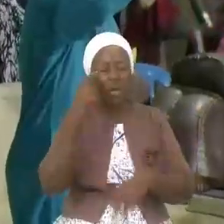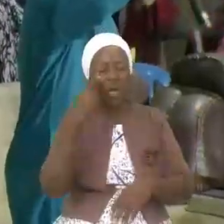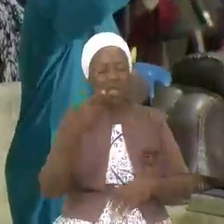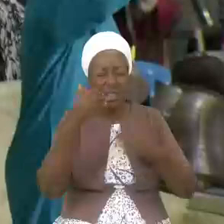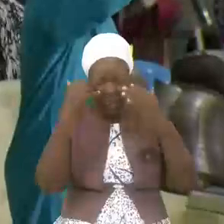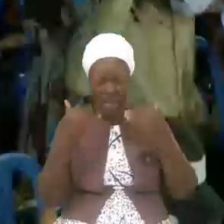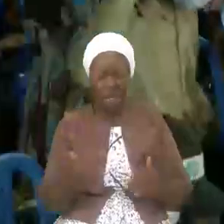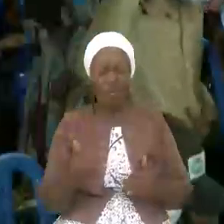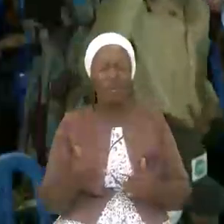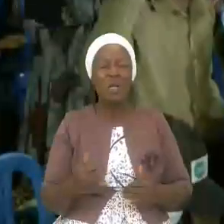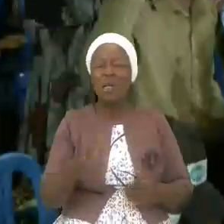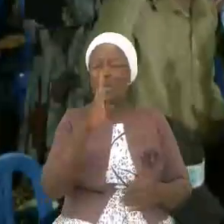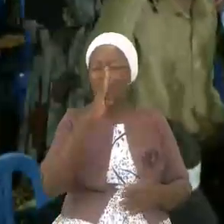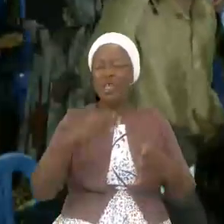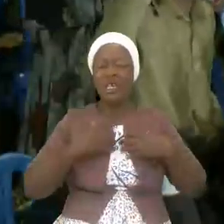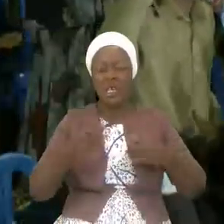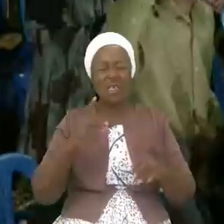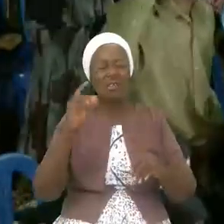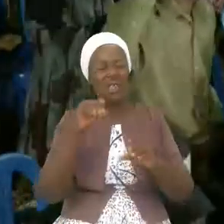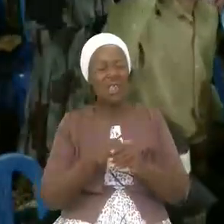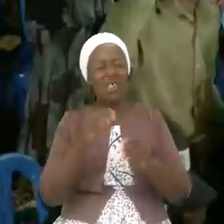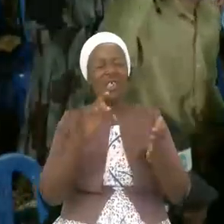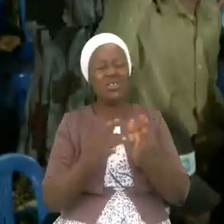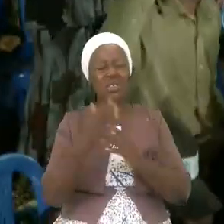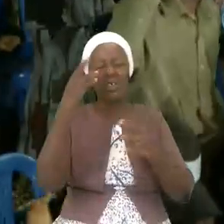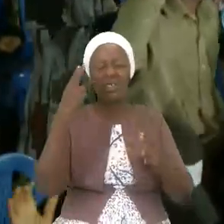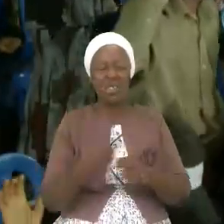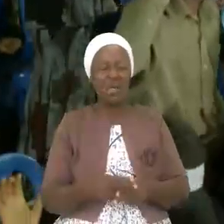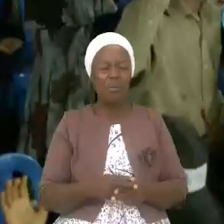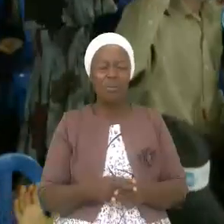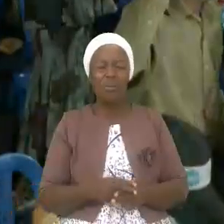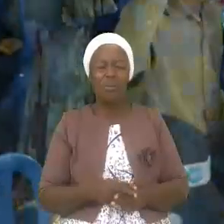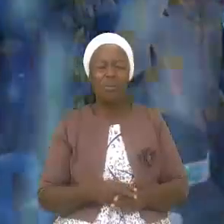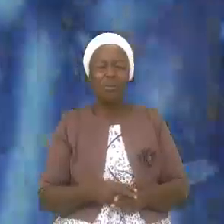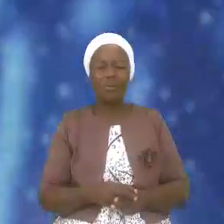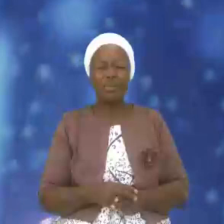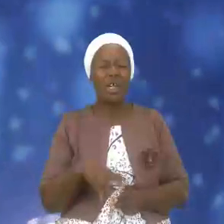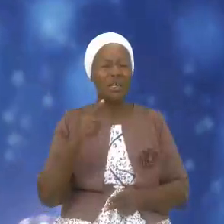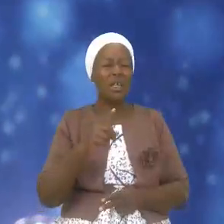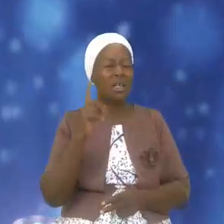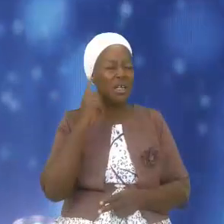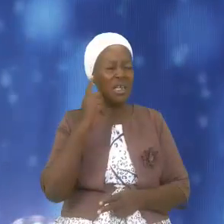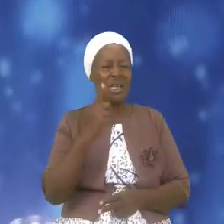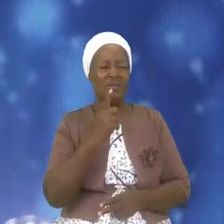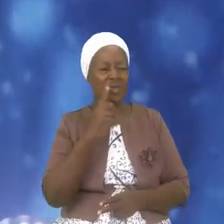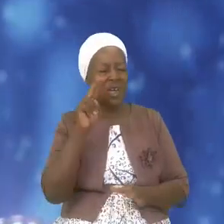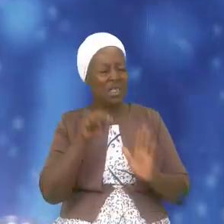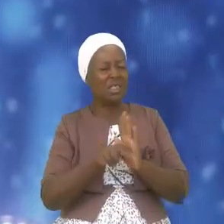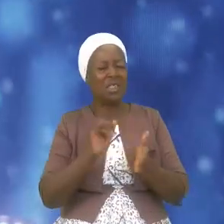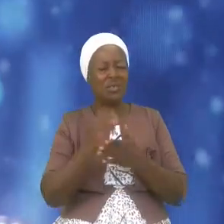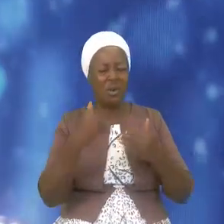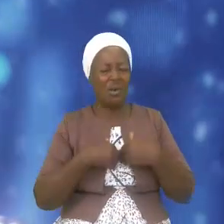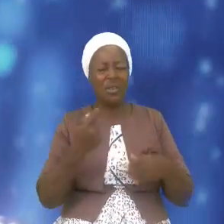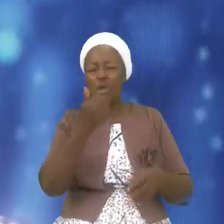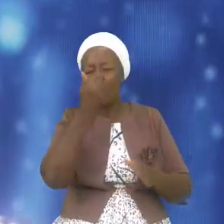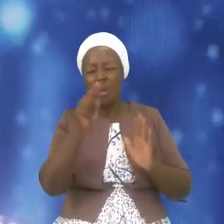Jesus' name. The deafness that you have, the dumbness that you have, the Lord is by your side right